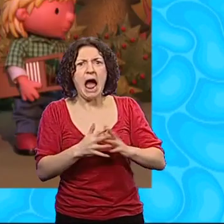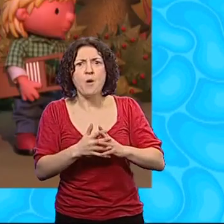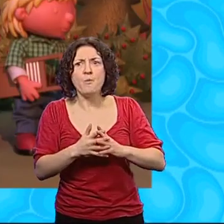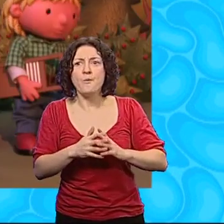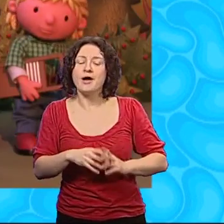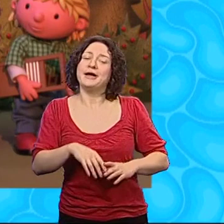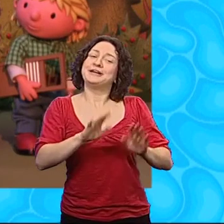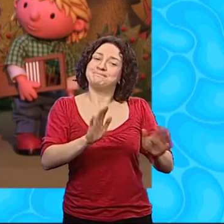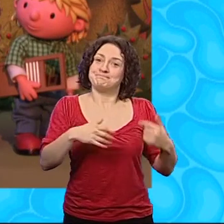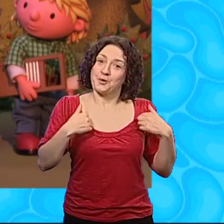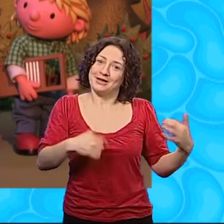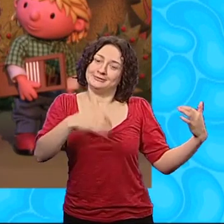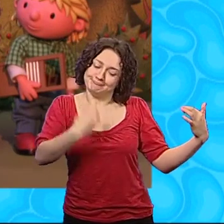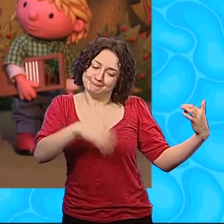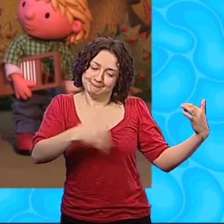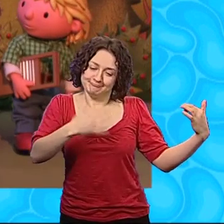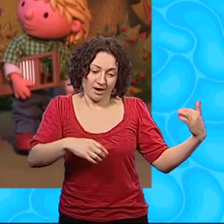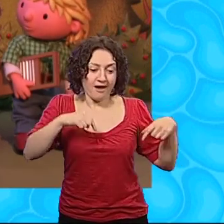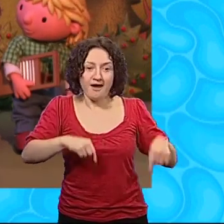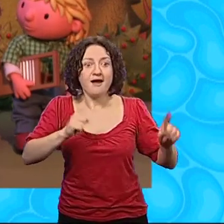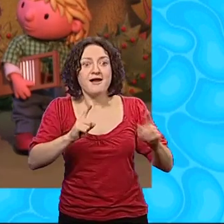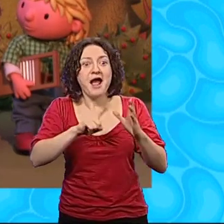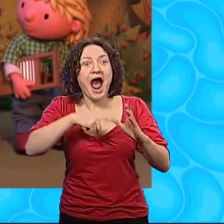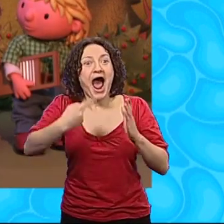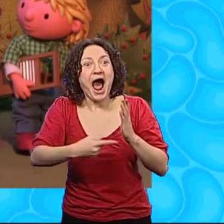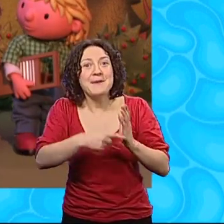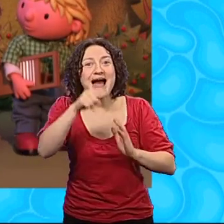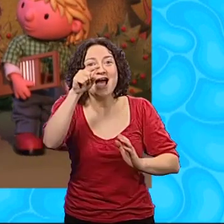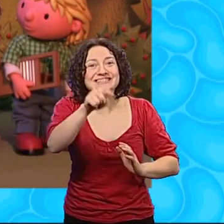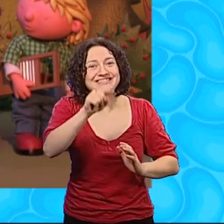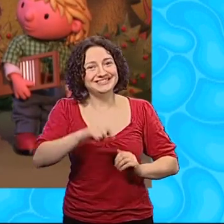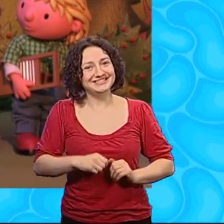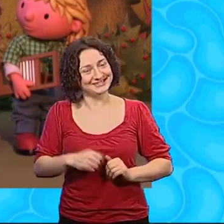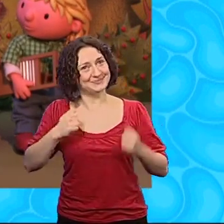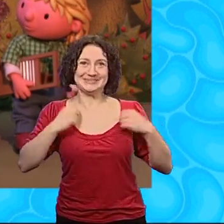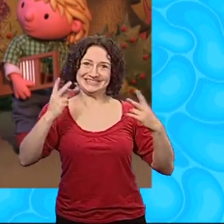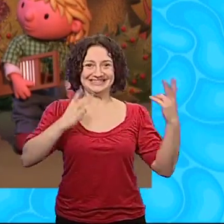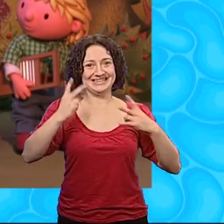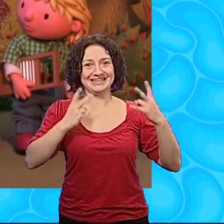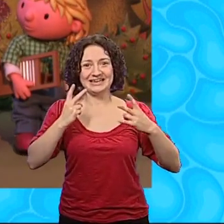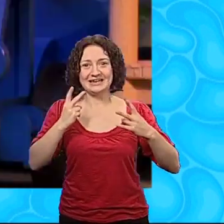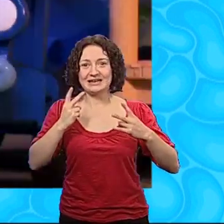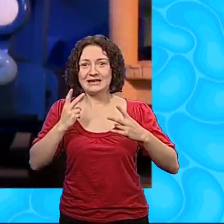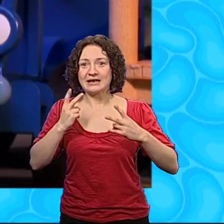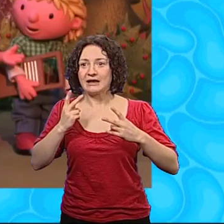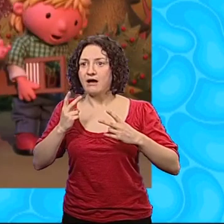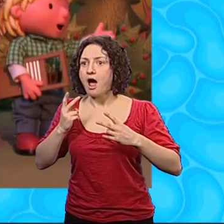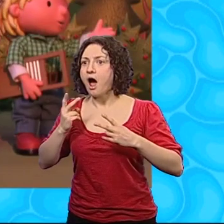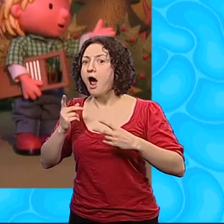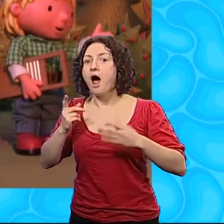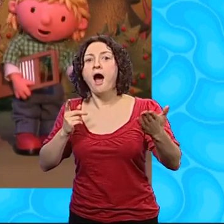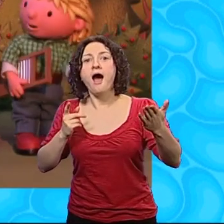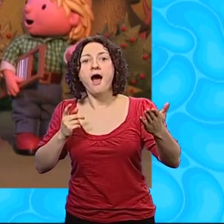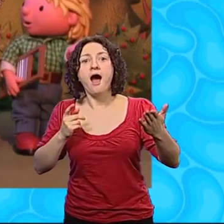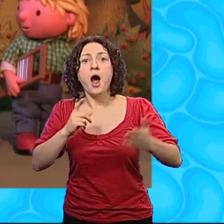then? Well, Dizzy, we play folk music. And folk music is stories about what the singers do. Oh! And